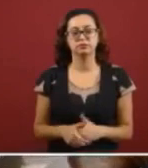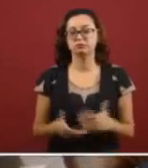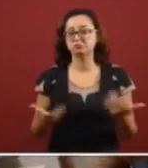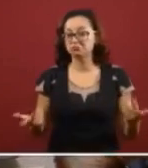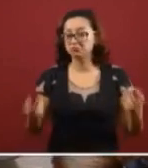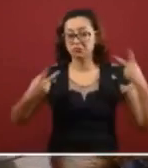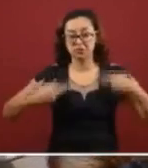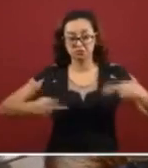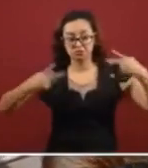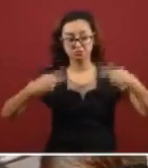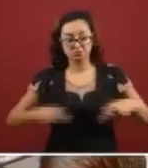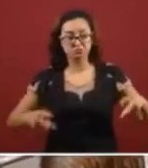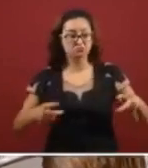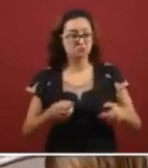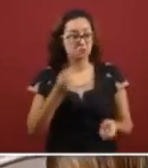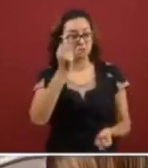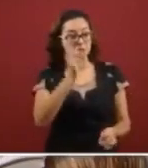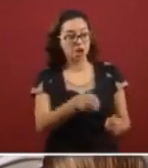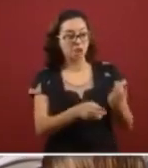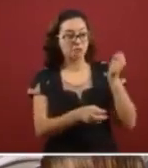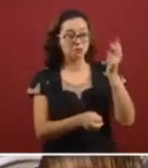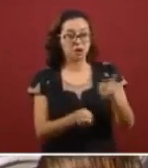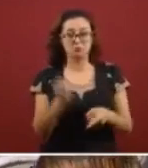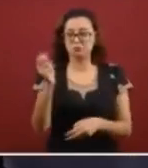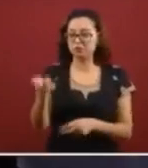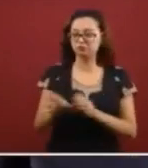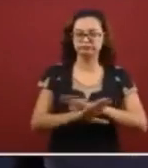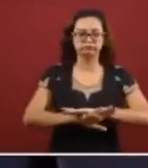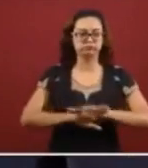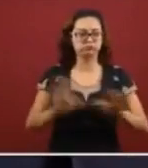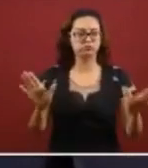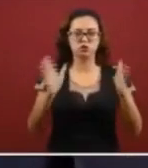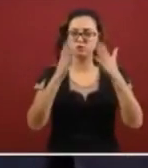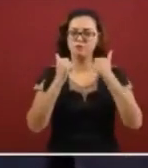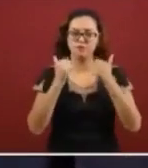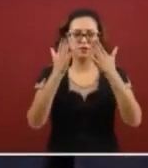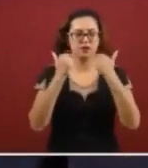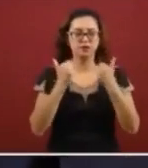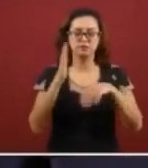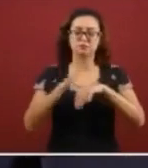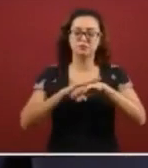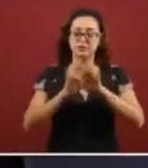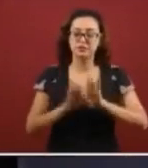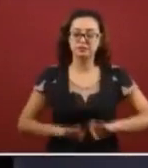there are no privileges for anyone. The most important thing is